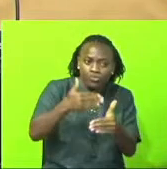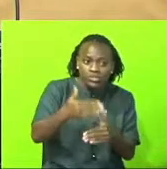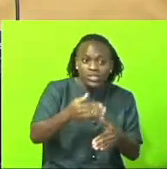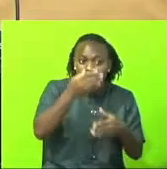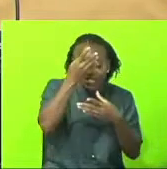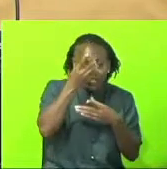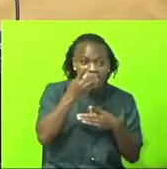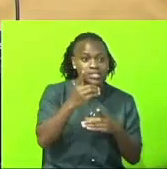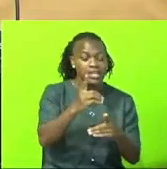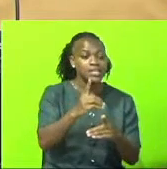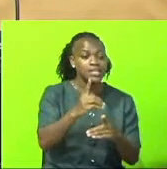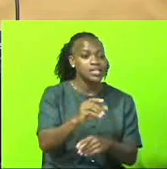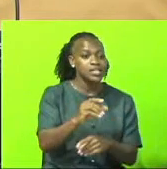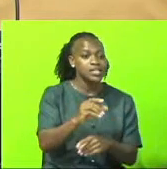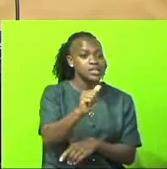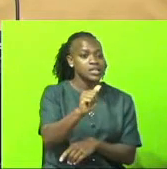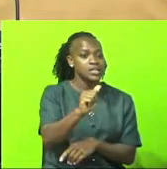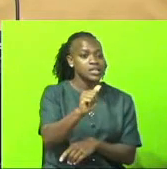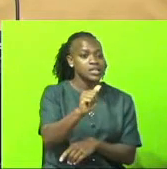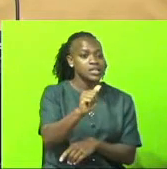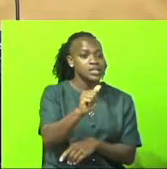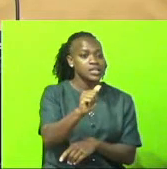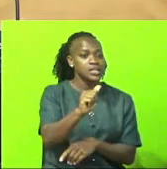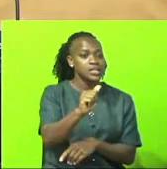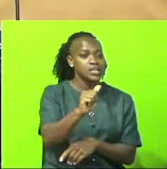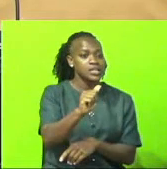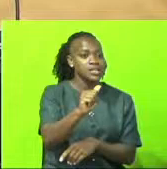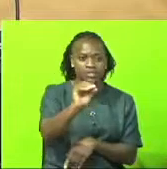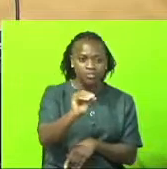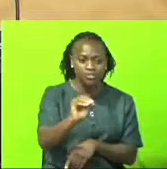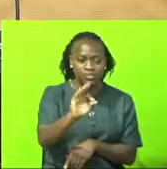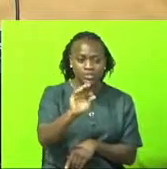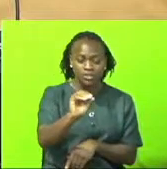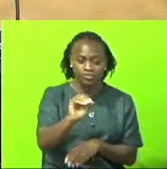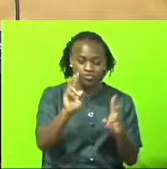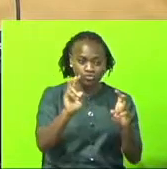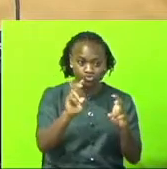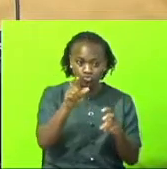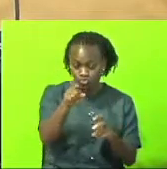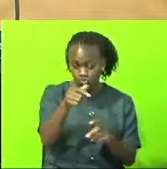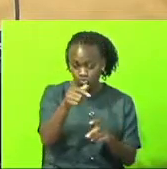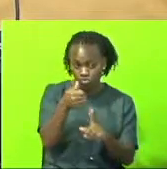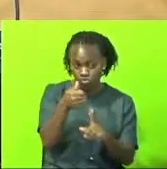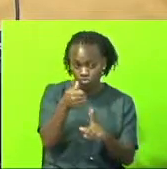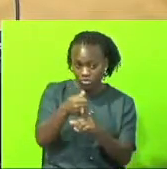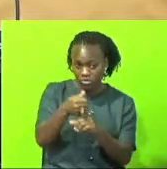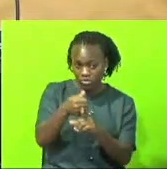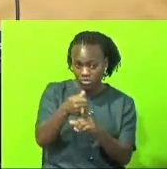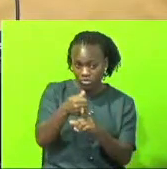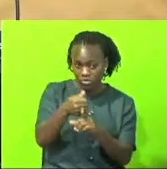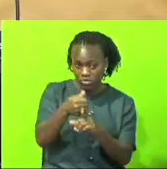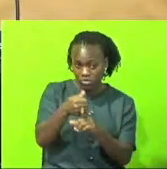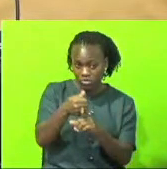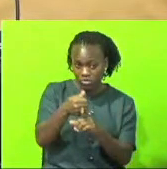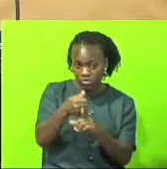Adwa Safo case was espoused by you. Mr. Speaker, having put out all these facts,